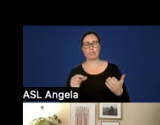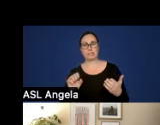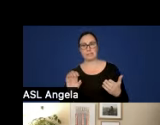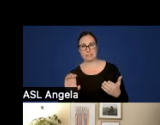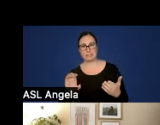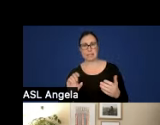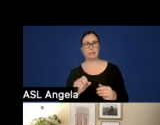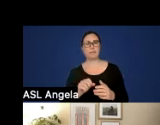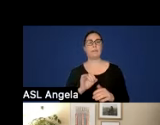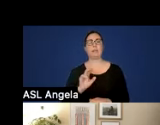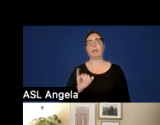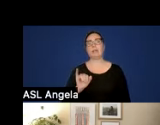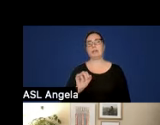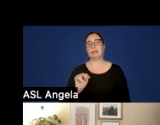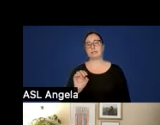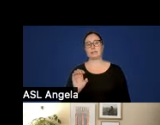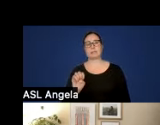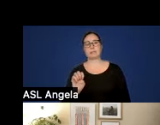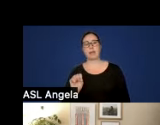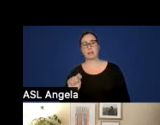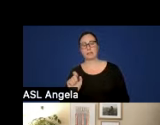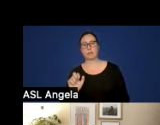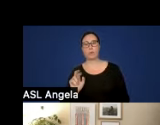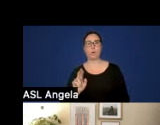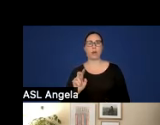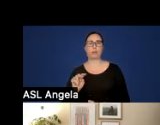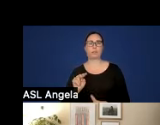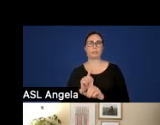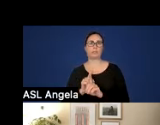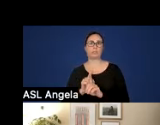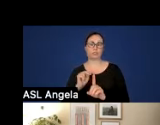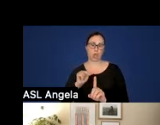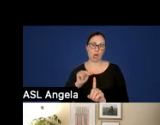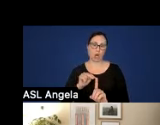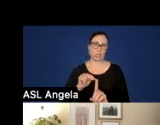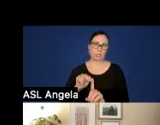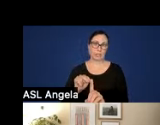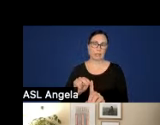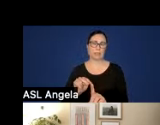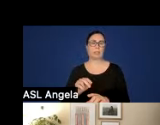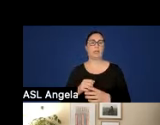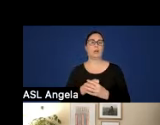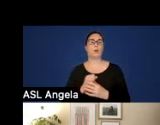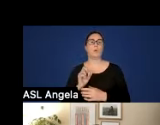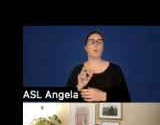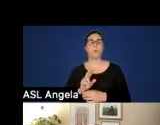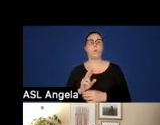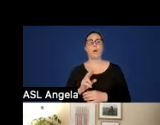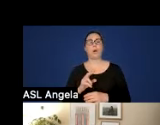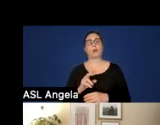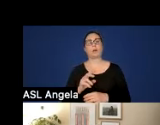incest, stalking, and then child molestation, which is kind of an outdated term for childhood sexual abuse.